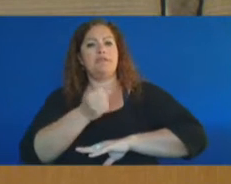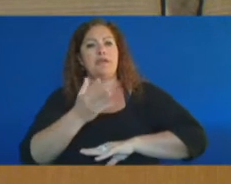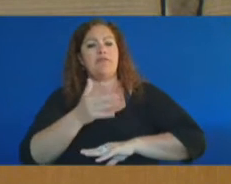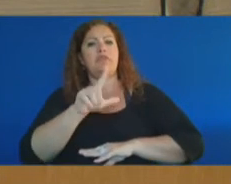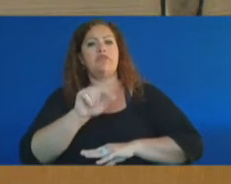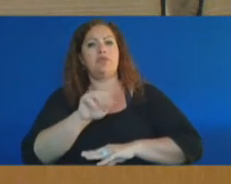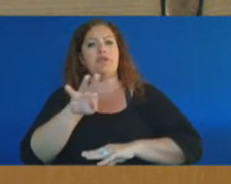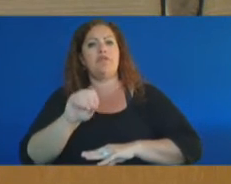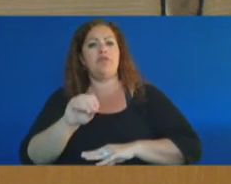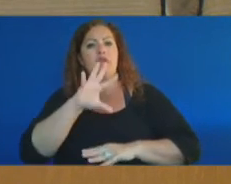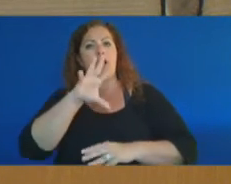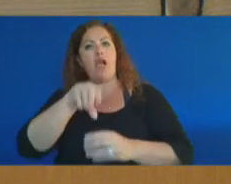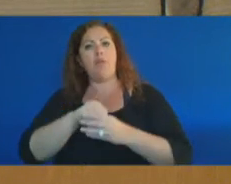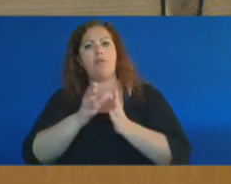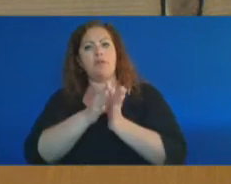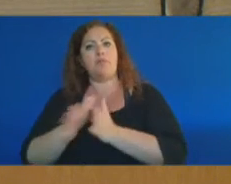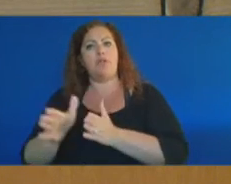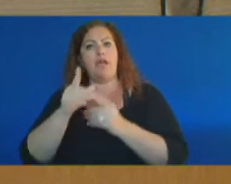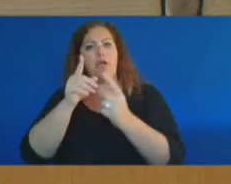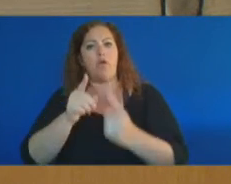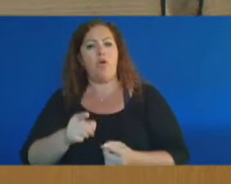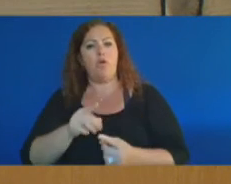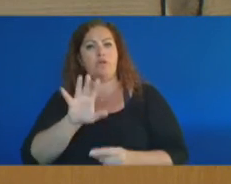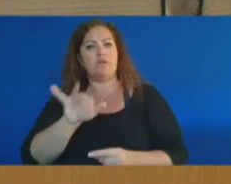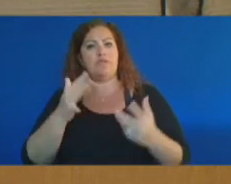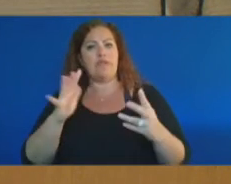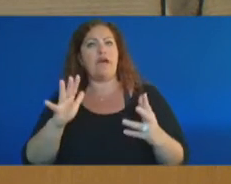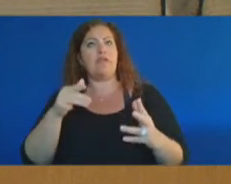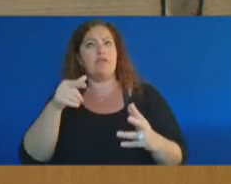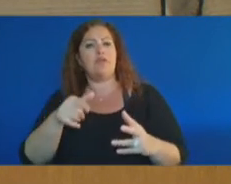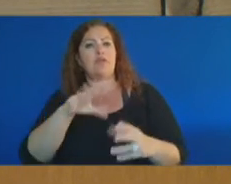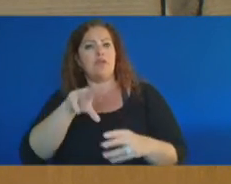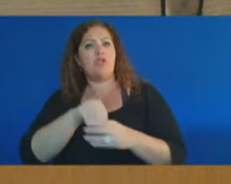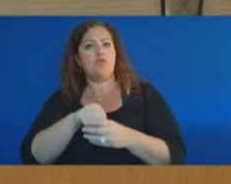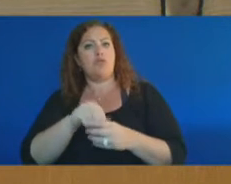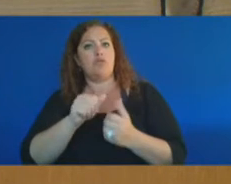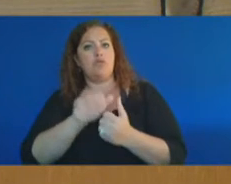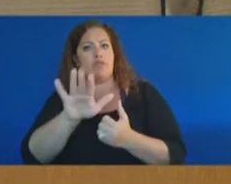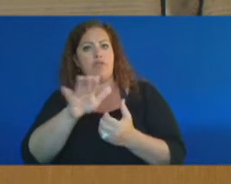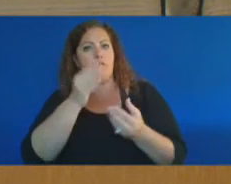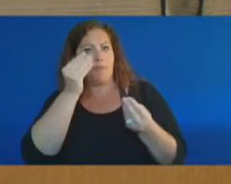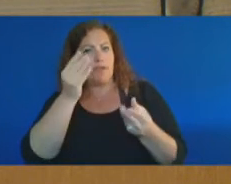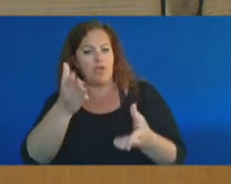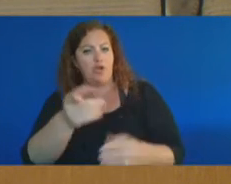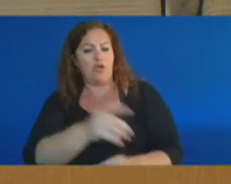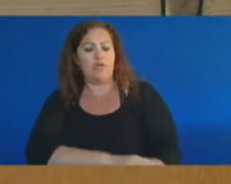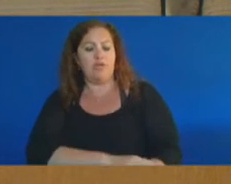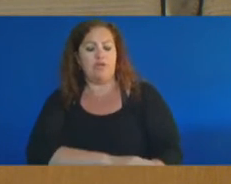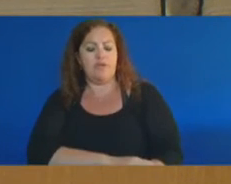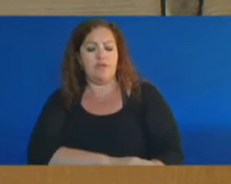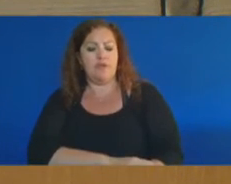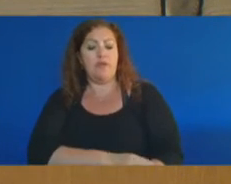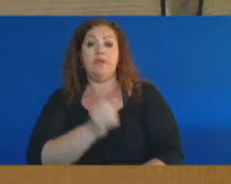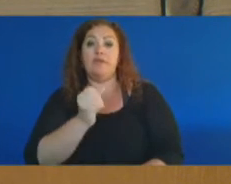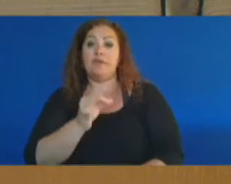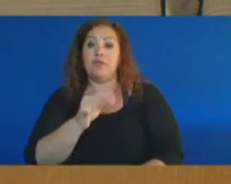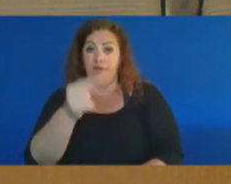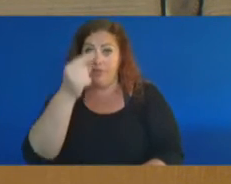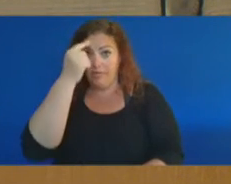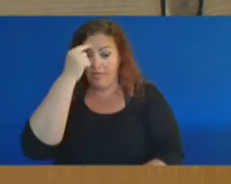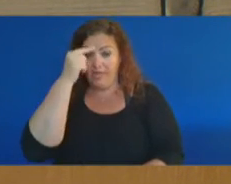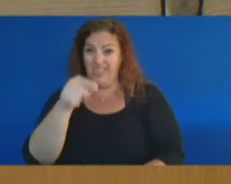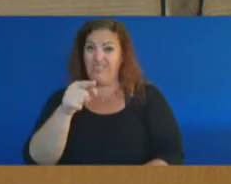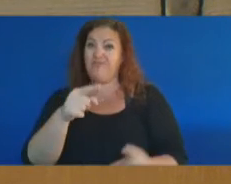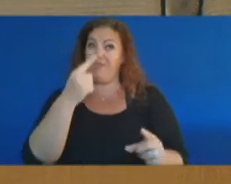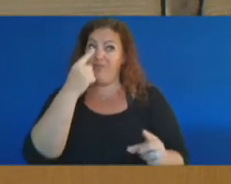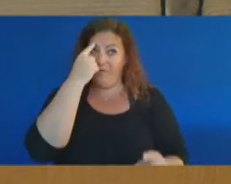comprehensive plan goals that are not are included in your materials so if you think you're in favor of this